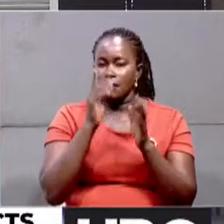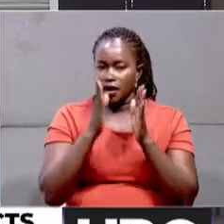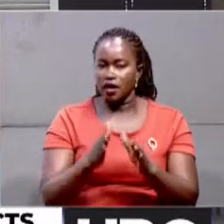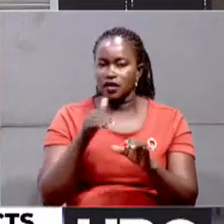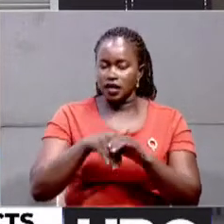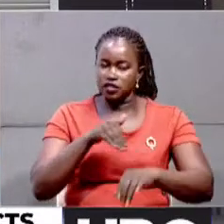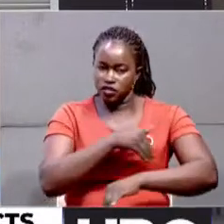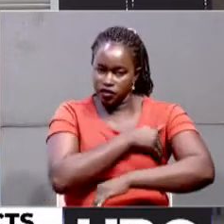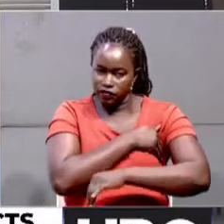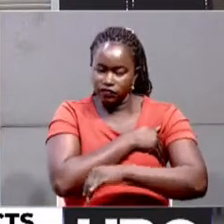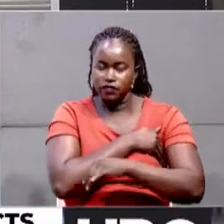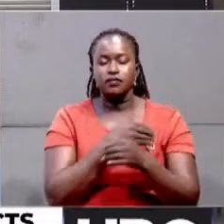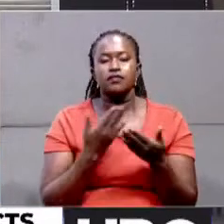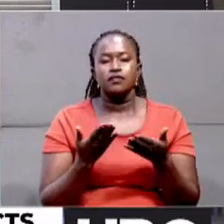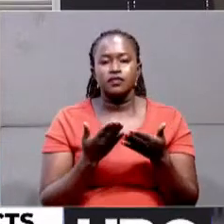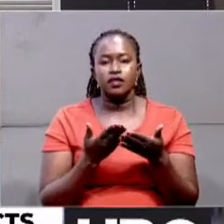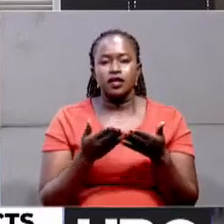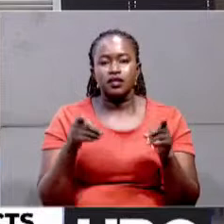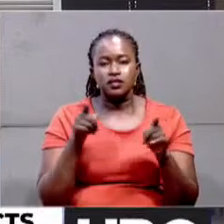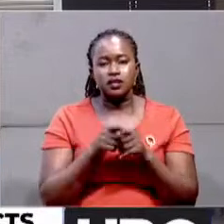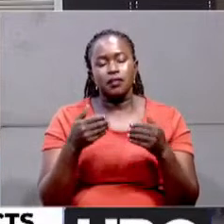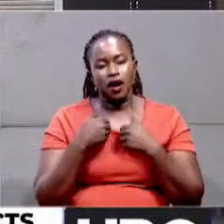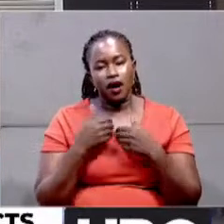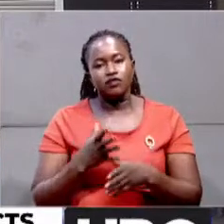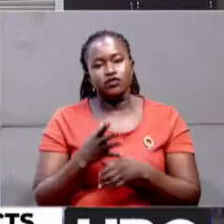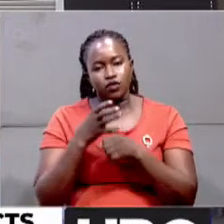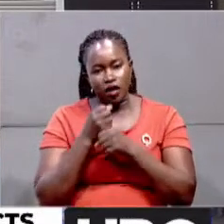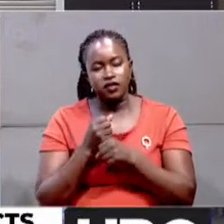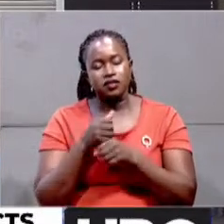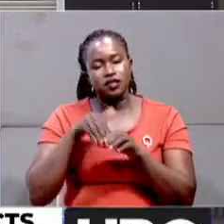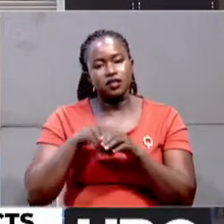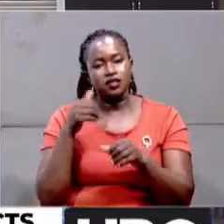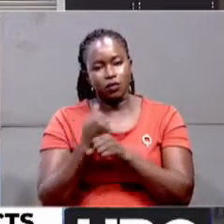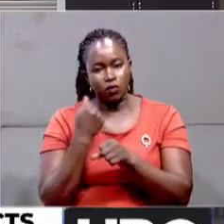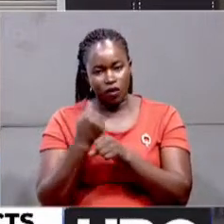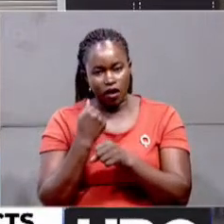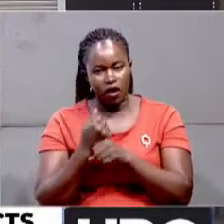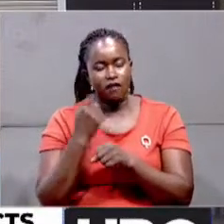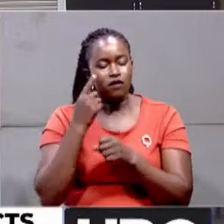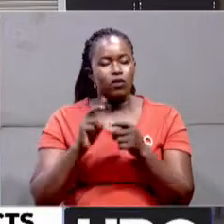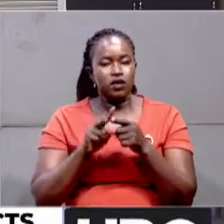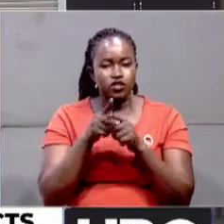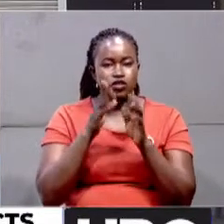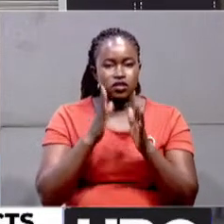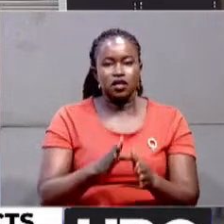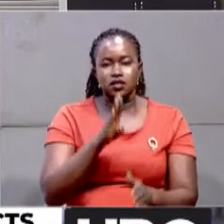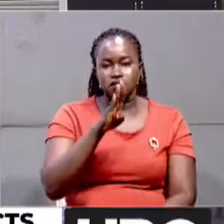who has trust in the workings of the engineers brigade, but